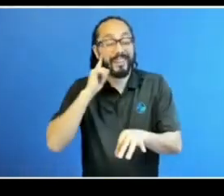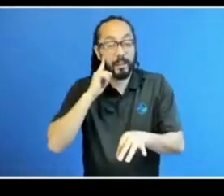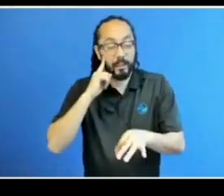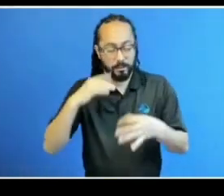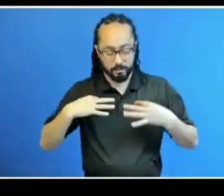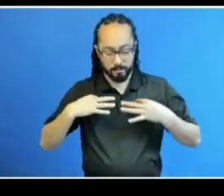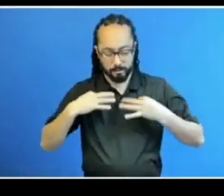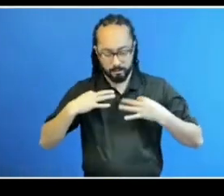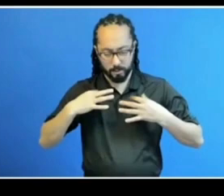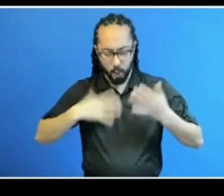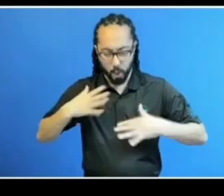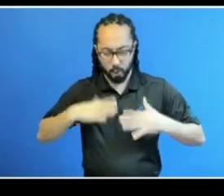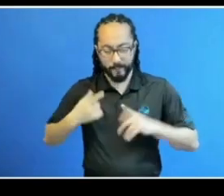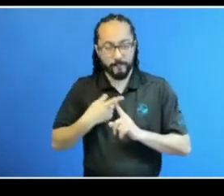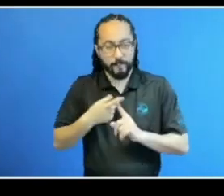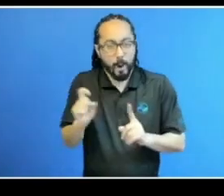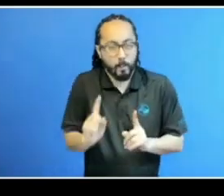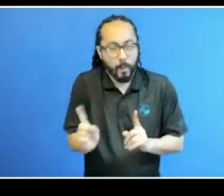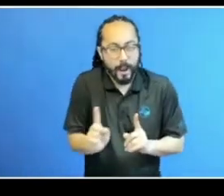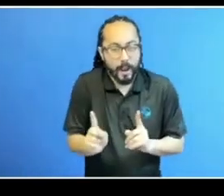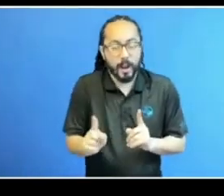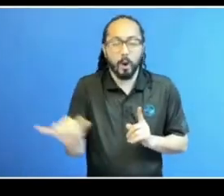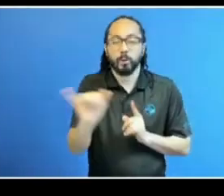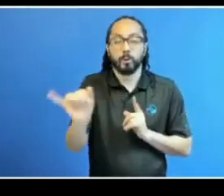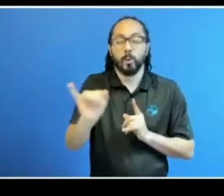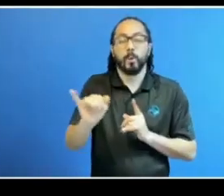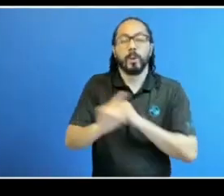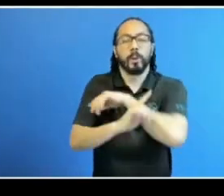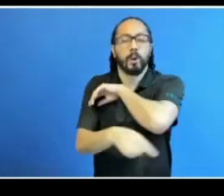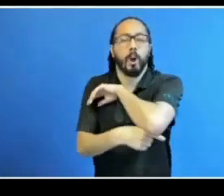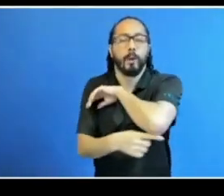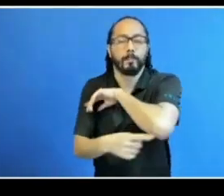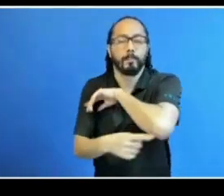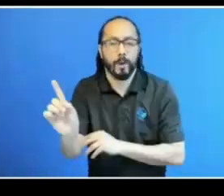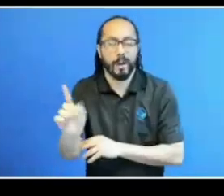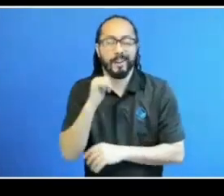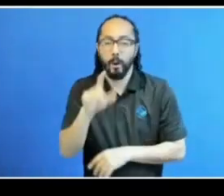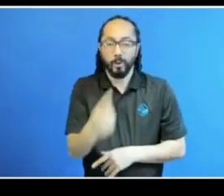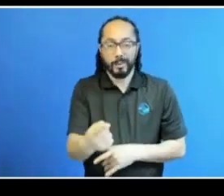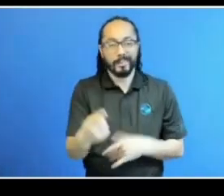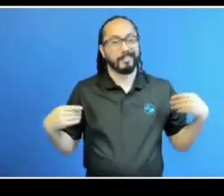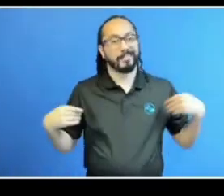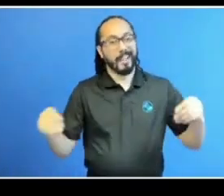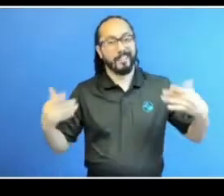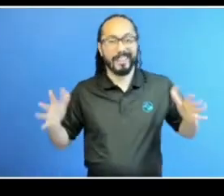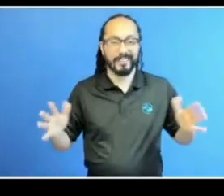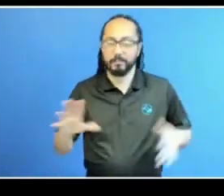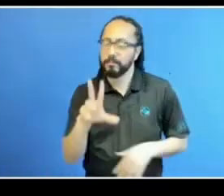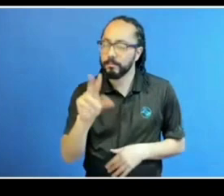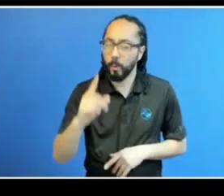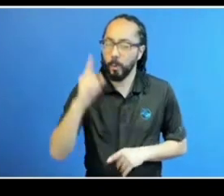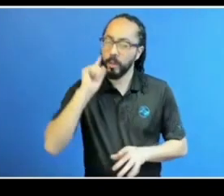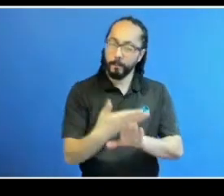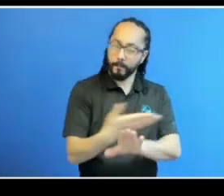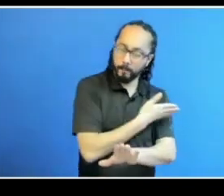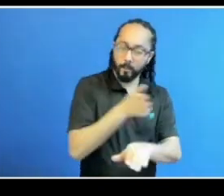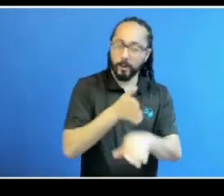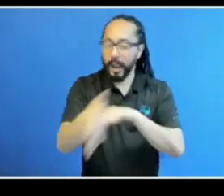from and where it ends up, not just the sale. Thank you.